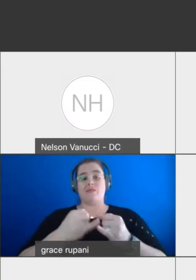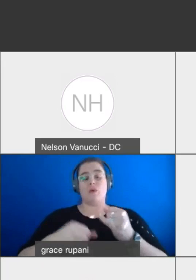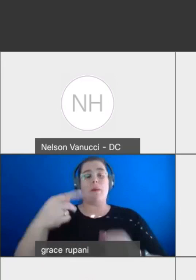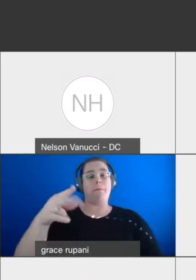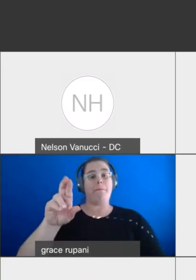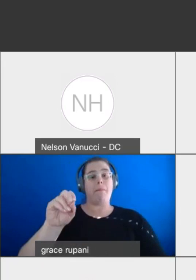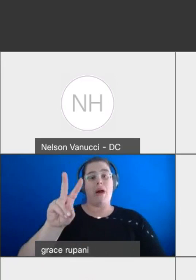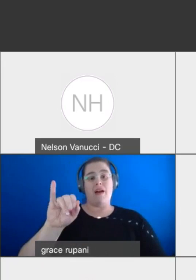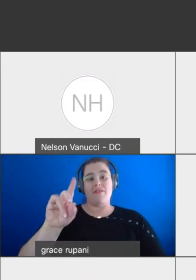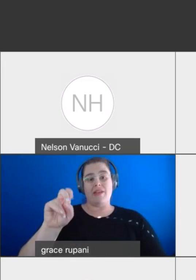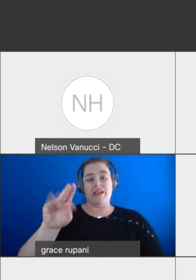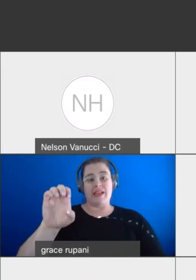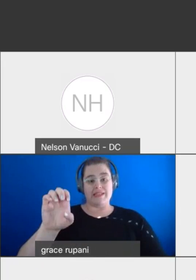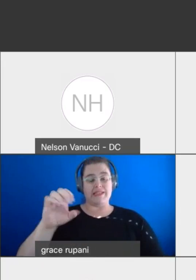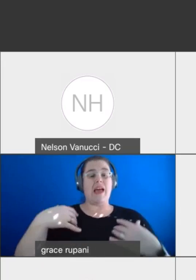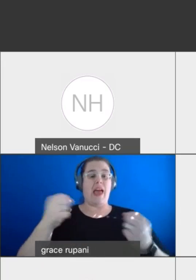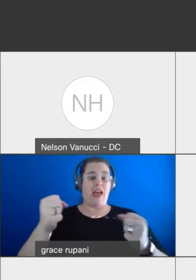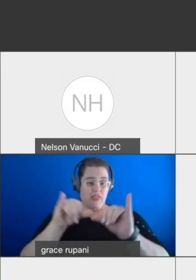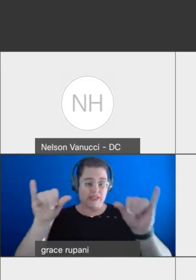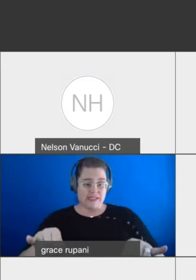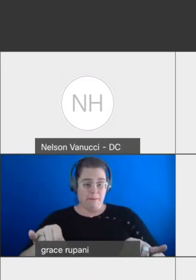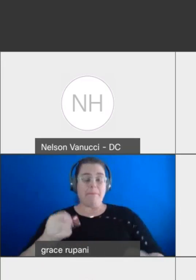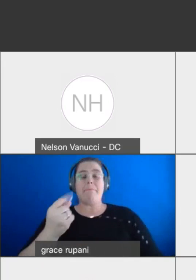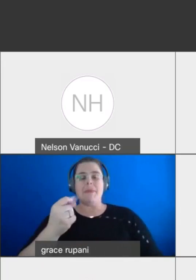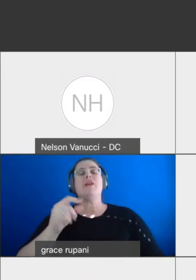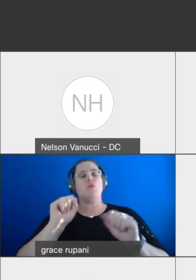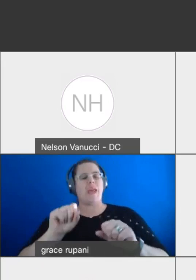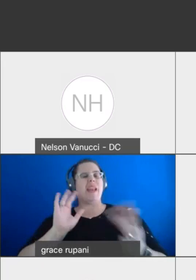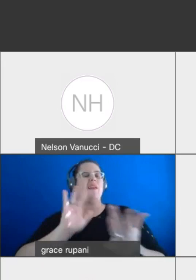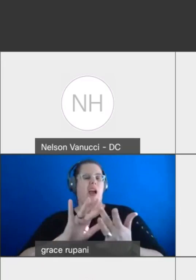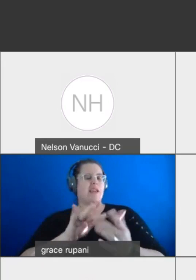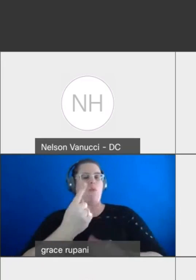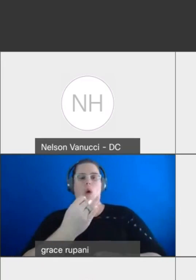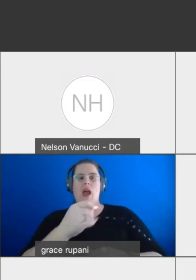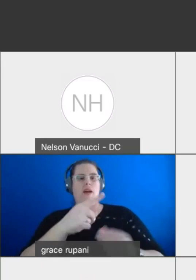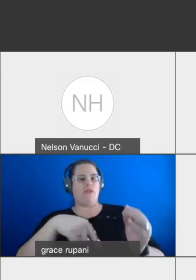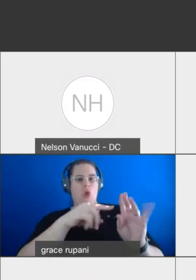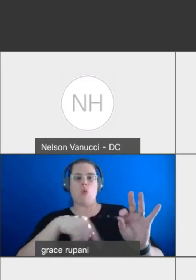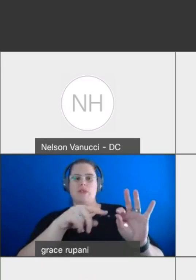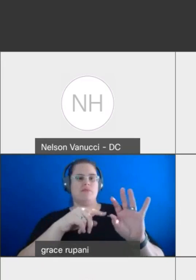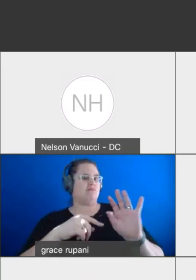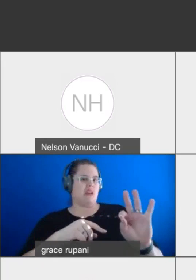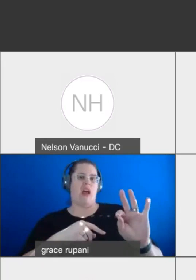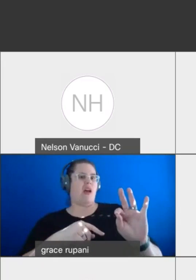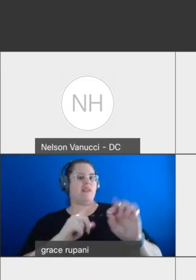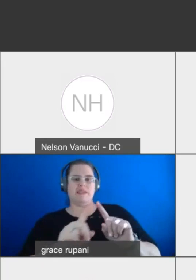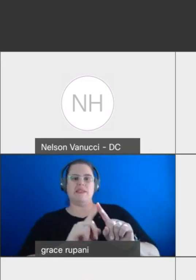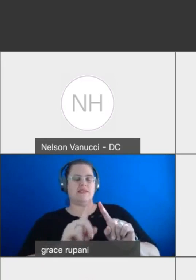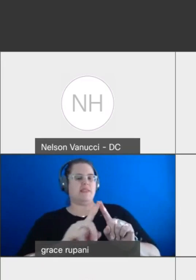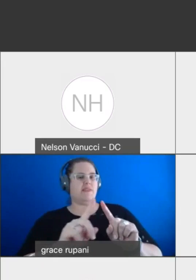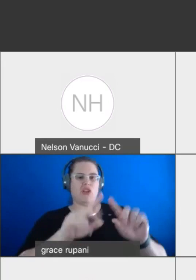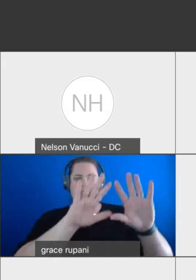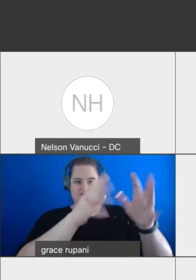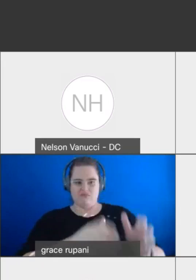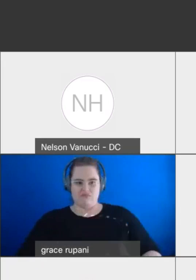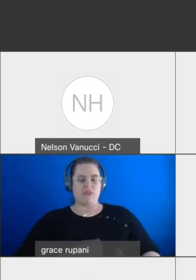can contact that health system to get your vaccine through them when they have it available. You can